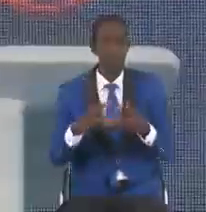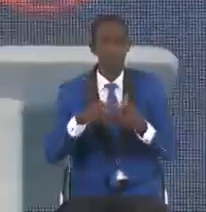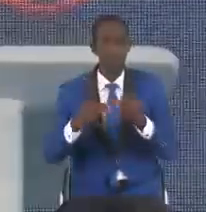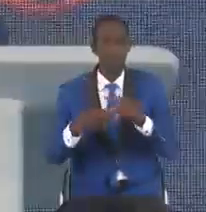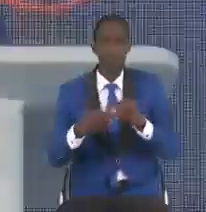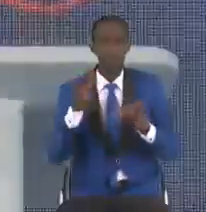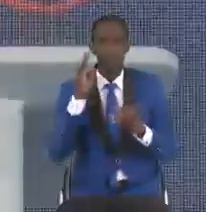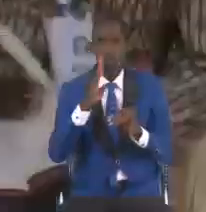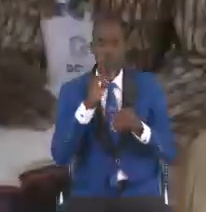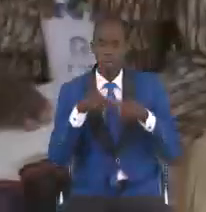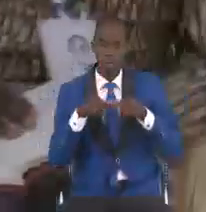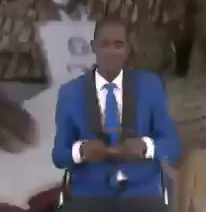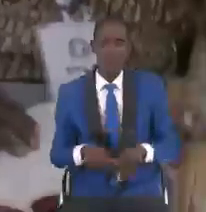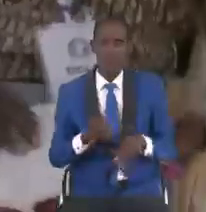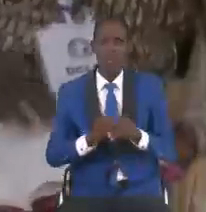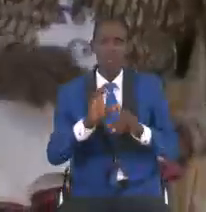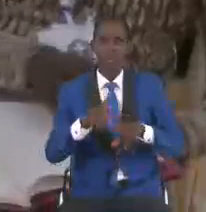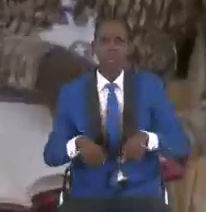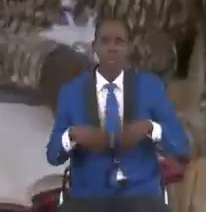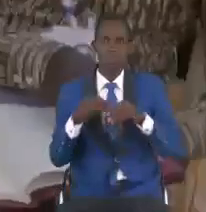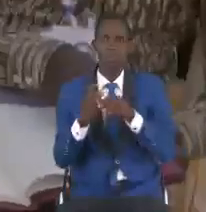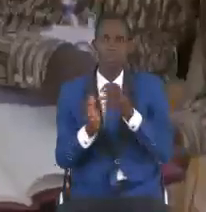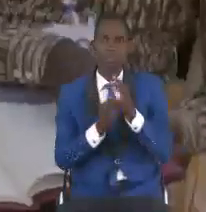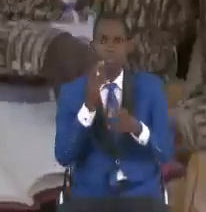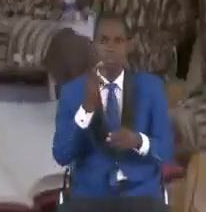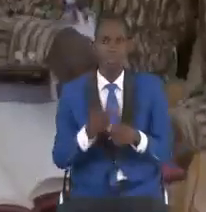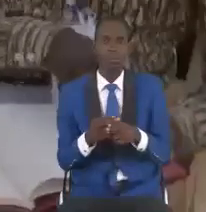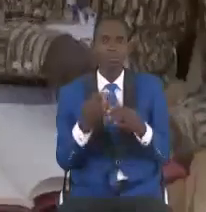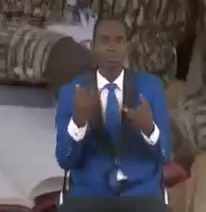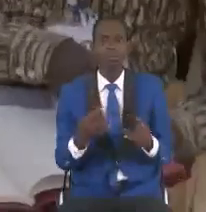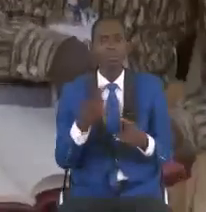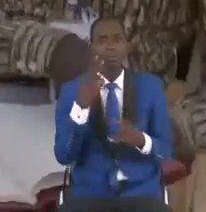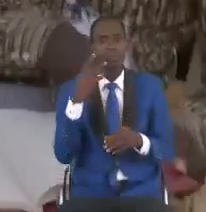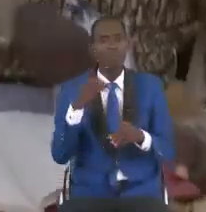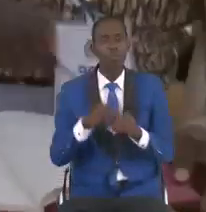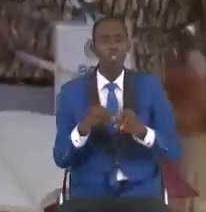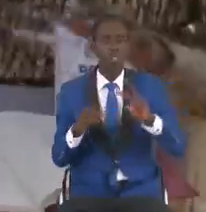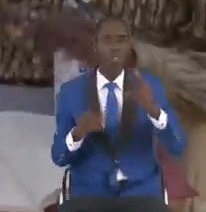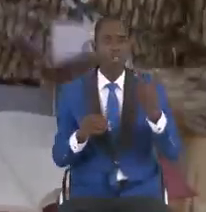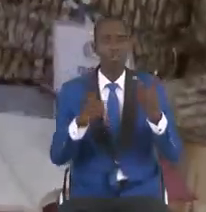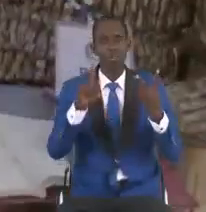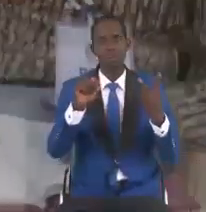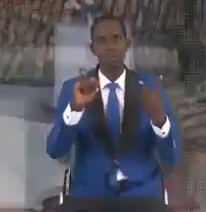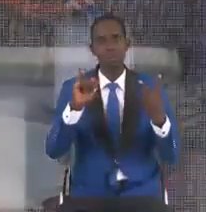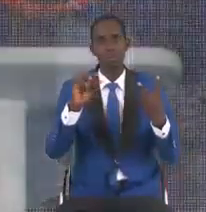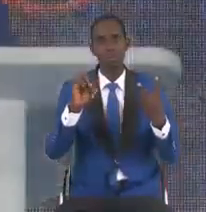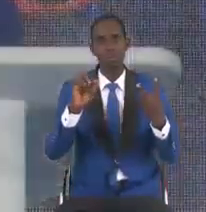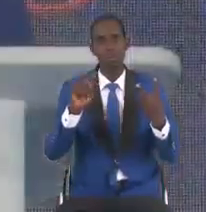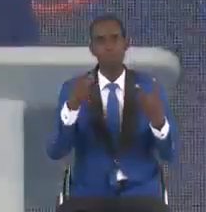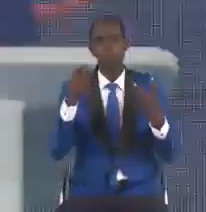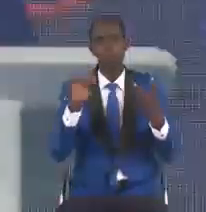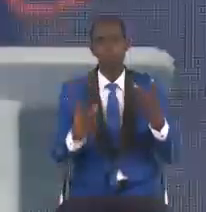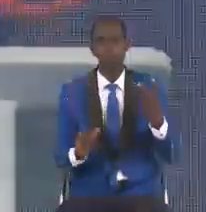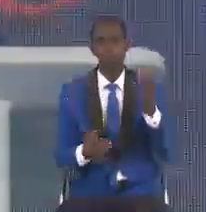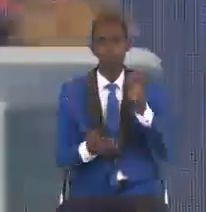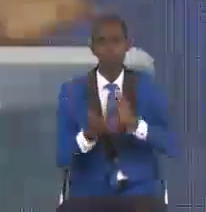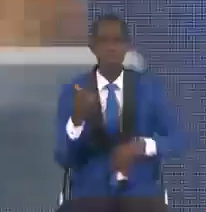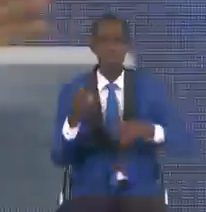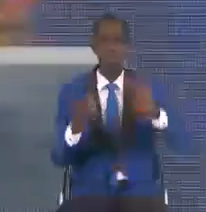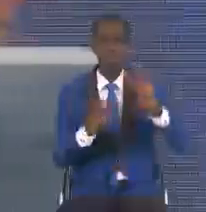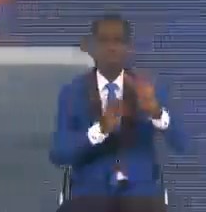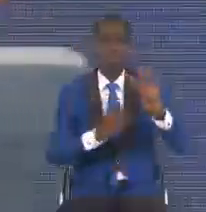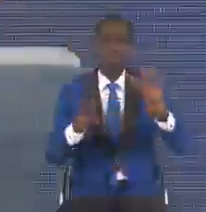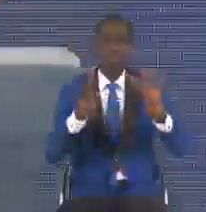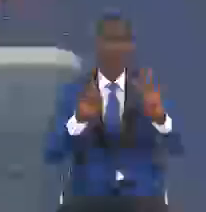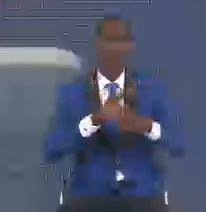in Jesus' name. Let's look at 2 Timothy chapter 4. Verse 1, Paul the